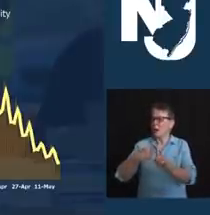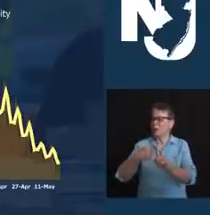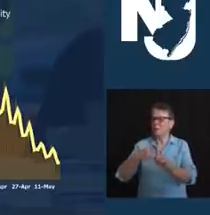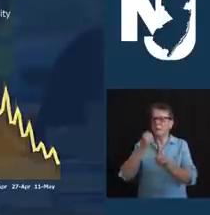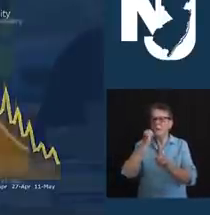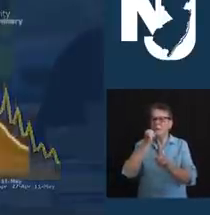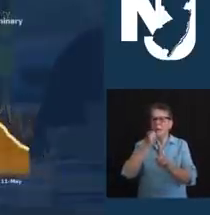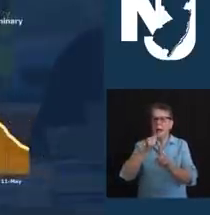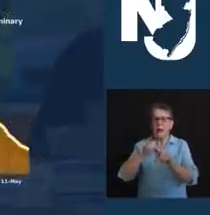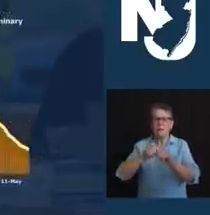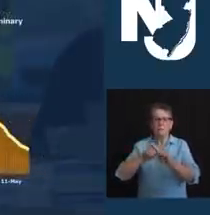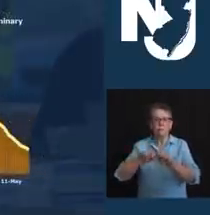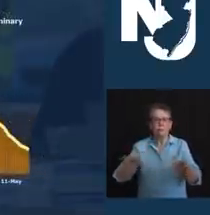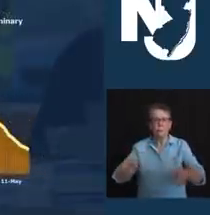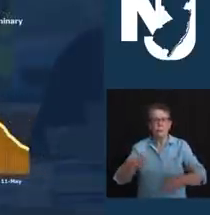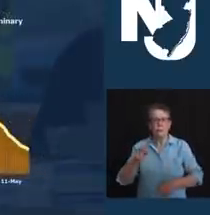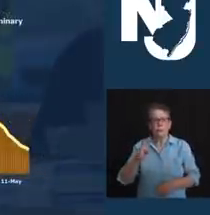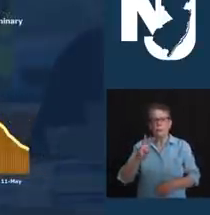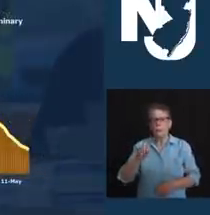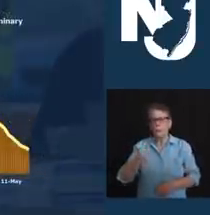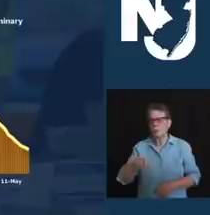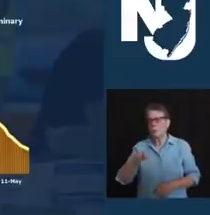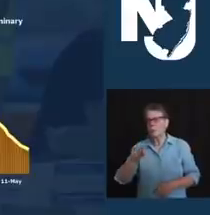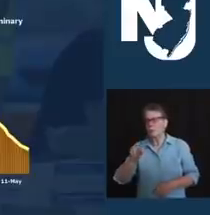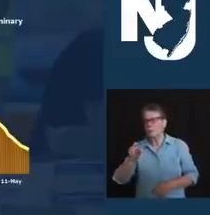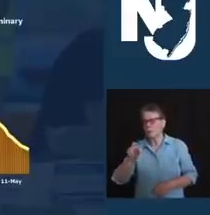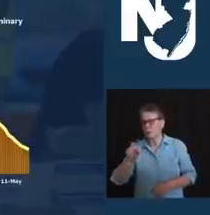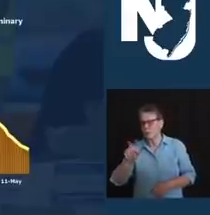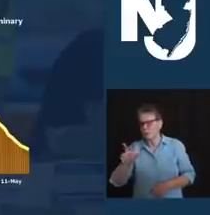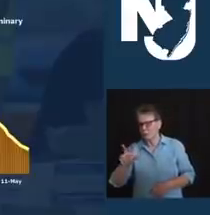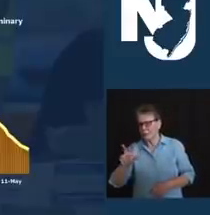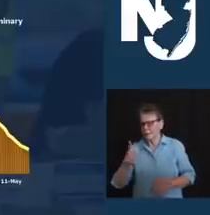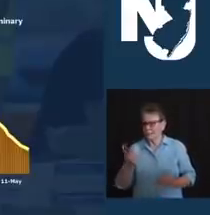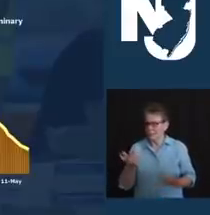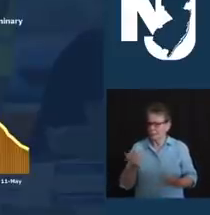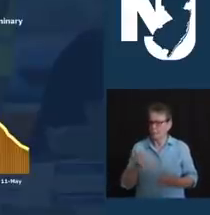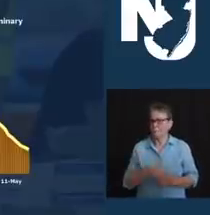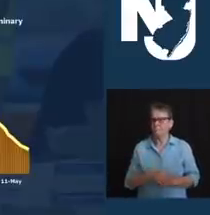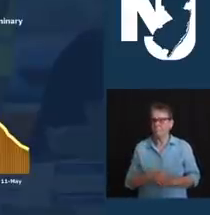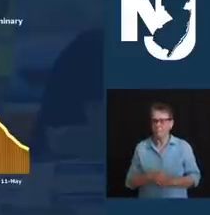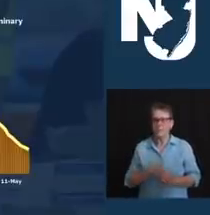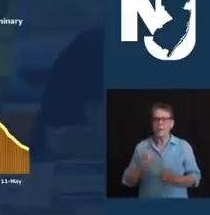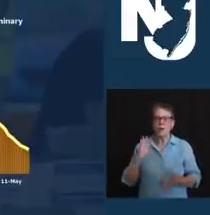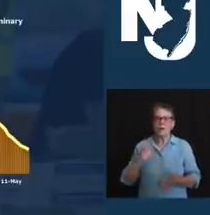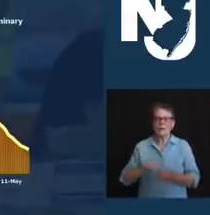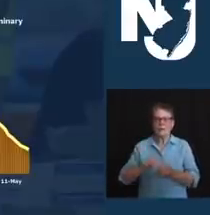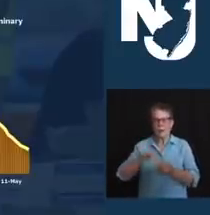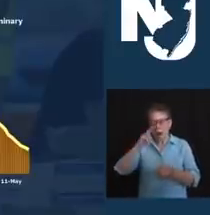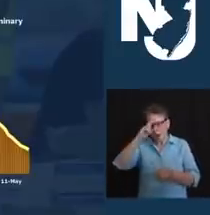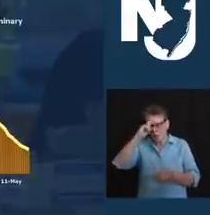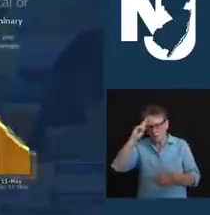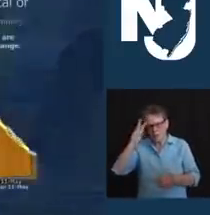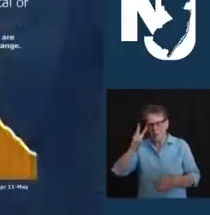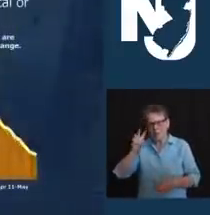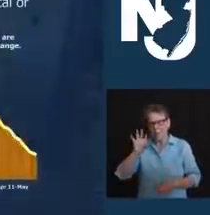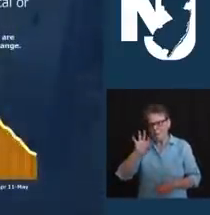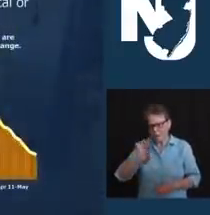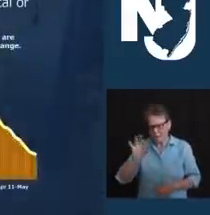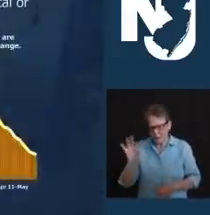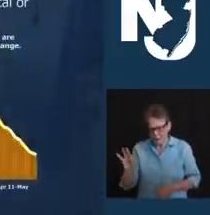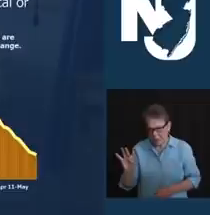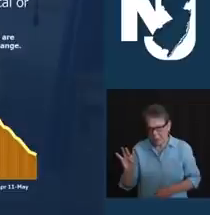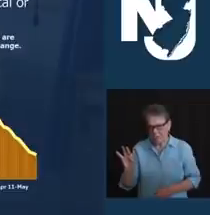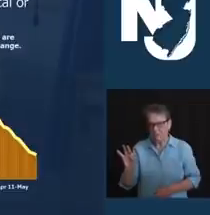602 confirmed positive in our hospitals, 97 awaiting tests for a total of 699, 148 of whom in